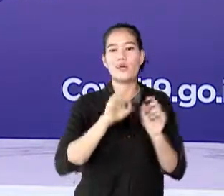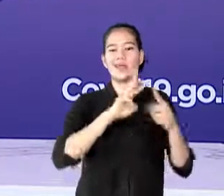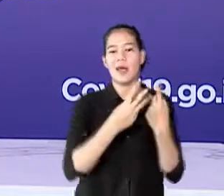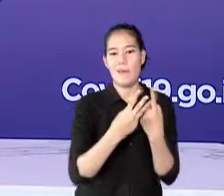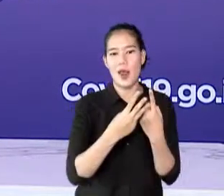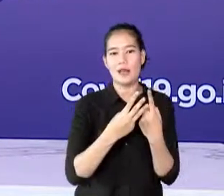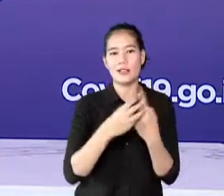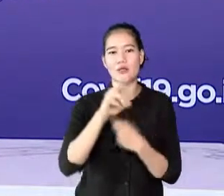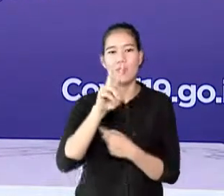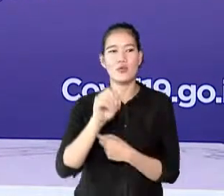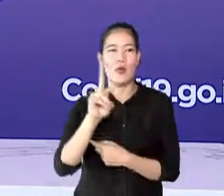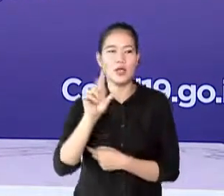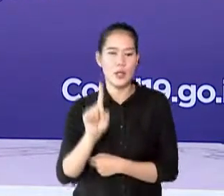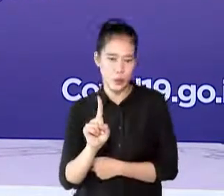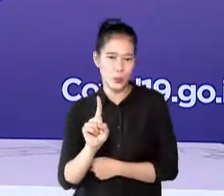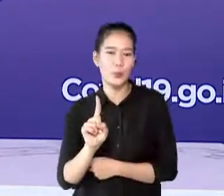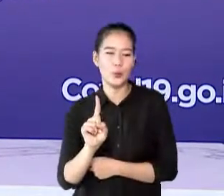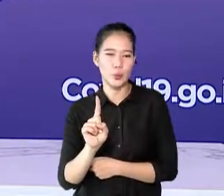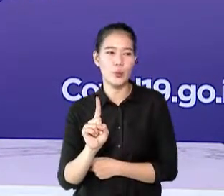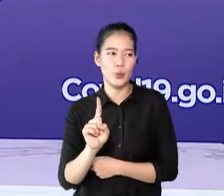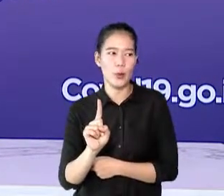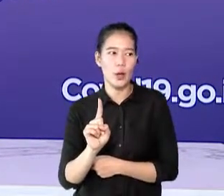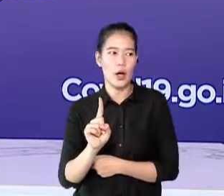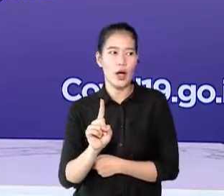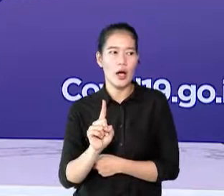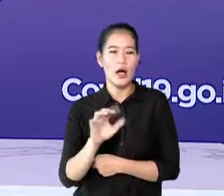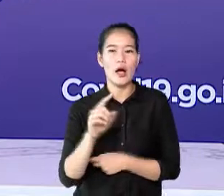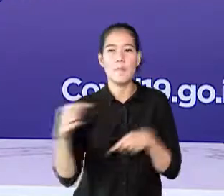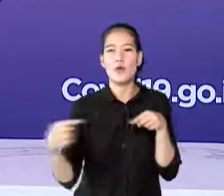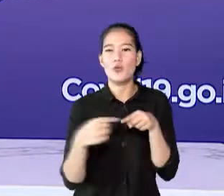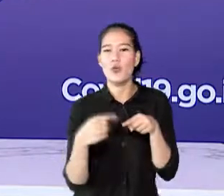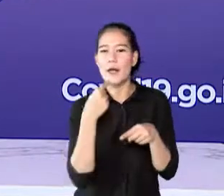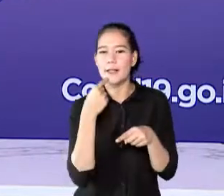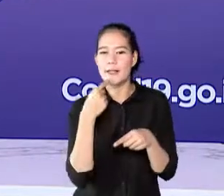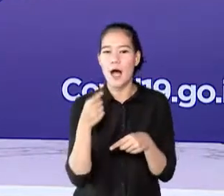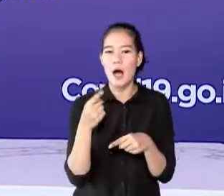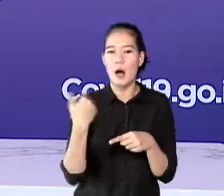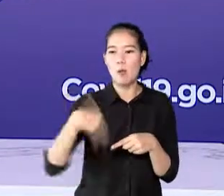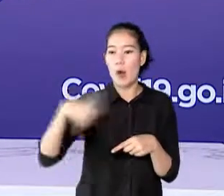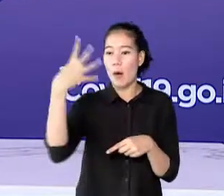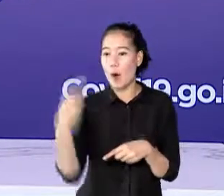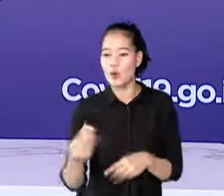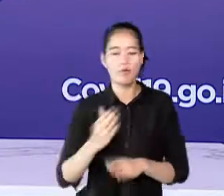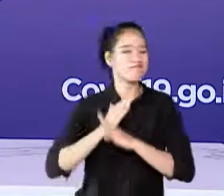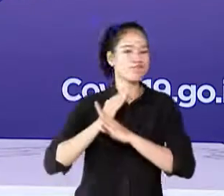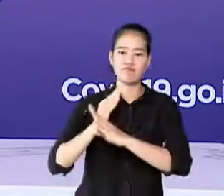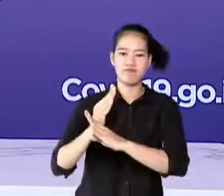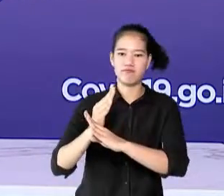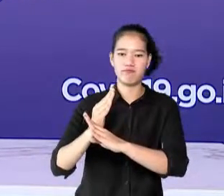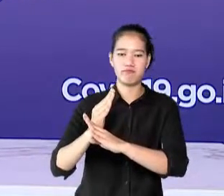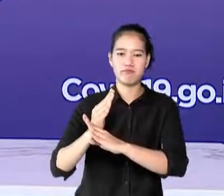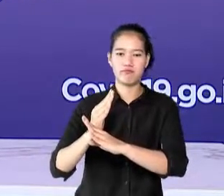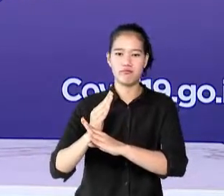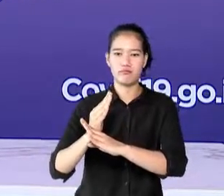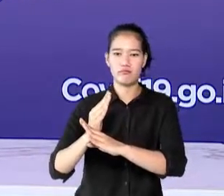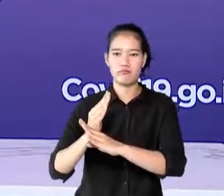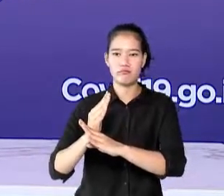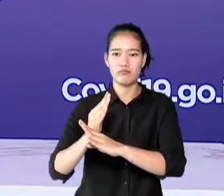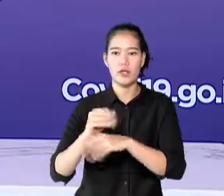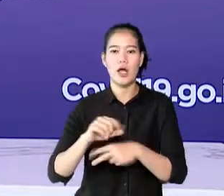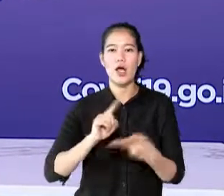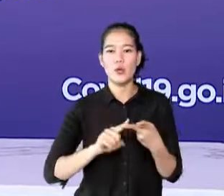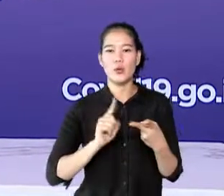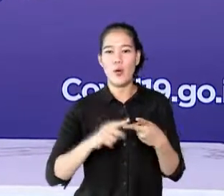13 of 2021, regarding the prohibition of mudik during Ramadan and also